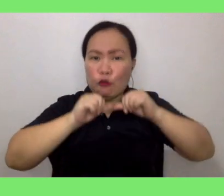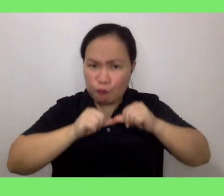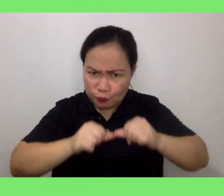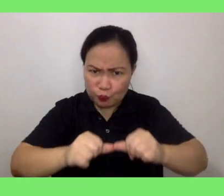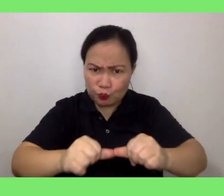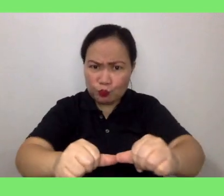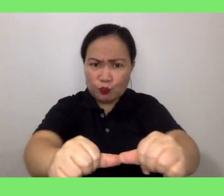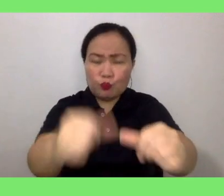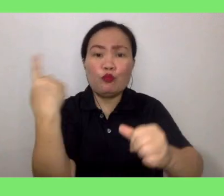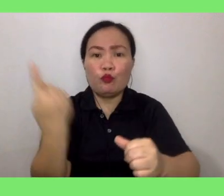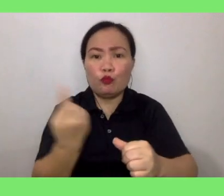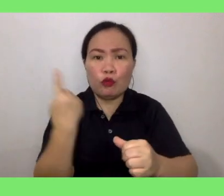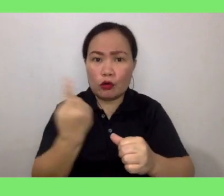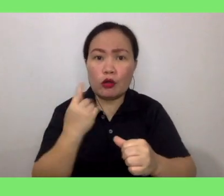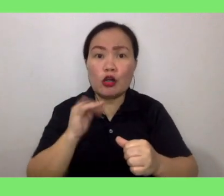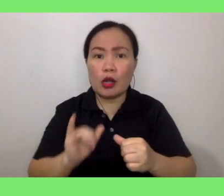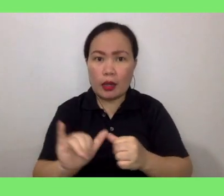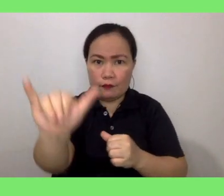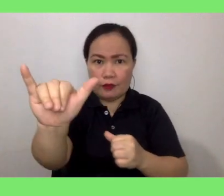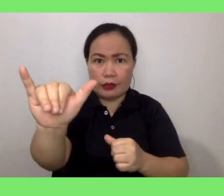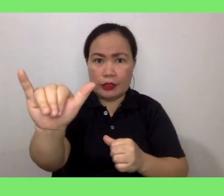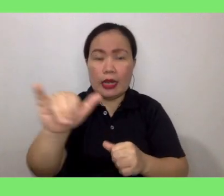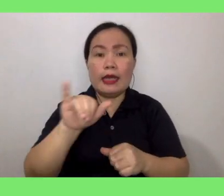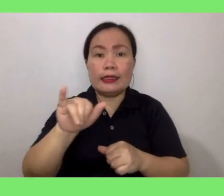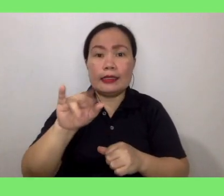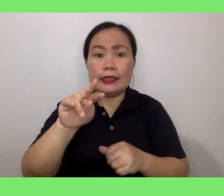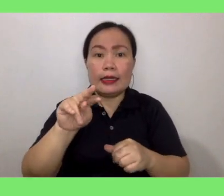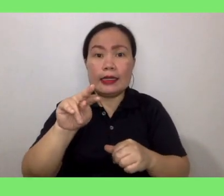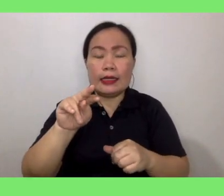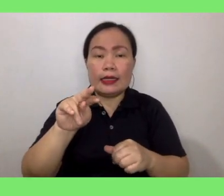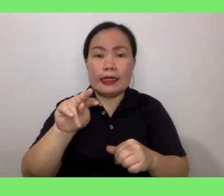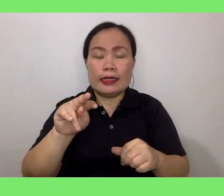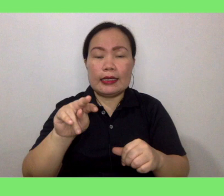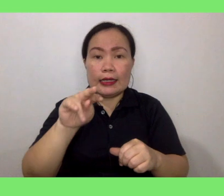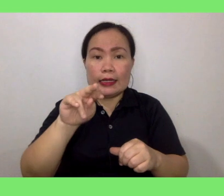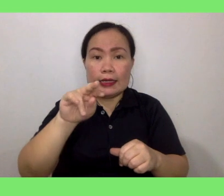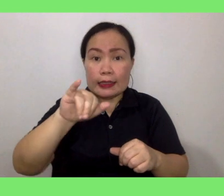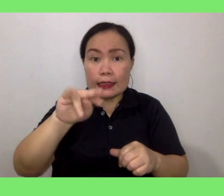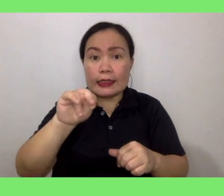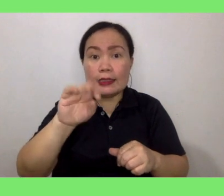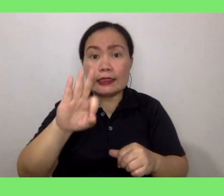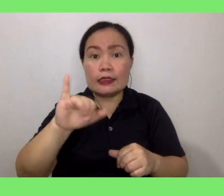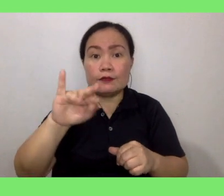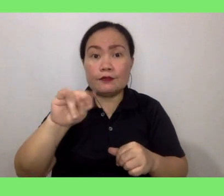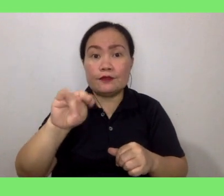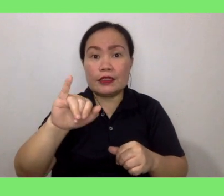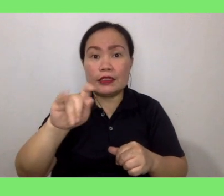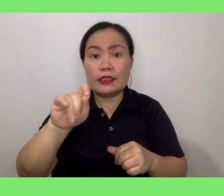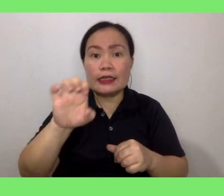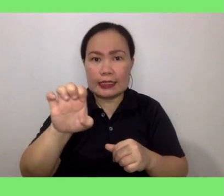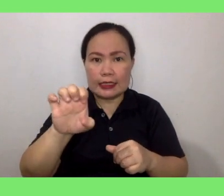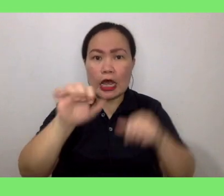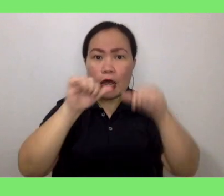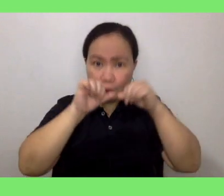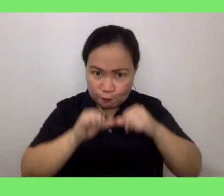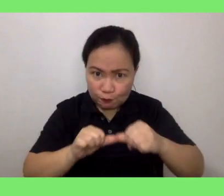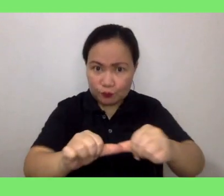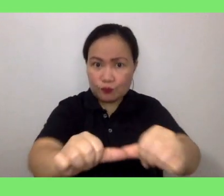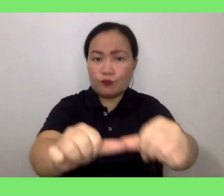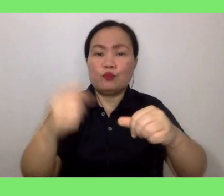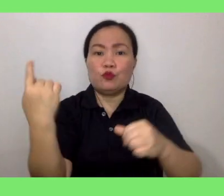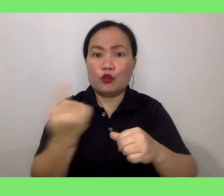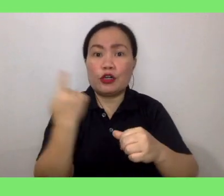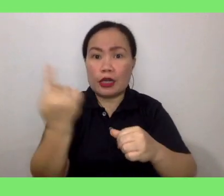vertical. Basta straight siya. Okay? So, it is a continuous arrangement of points. So, kapag meron